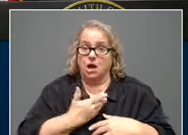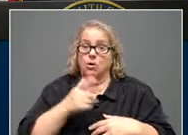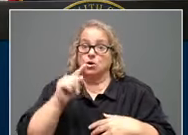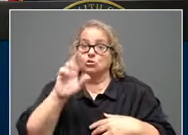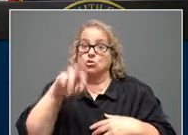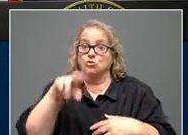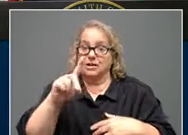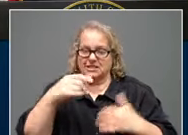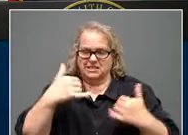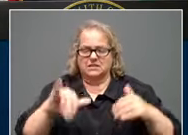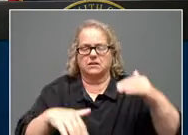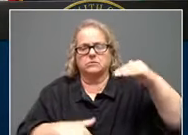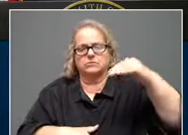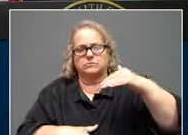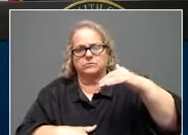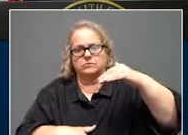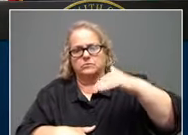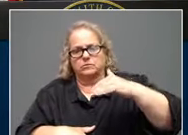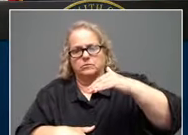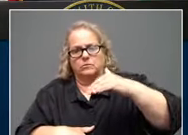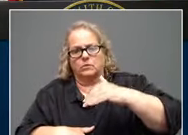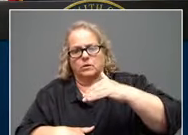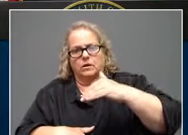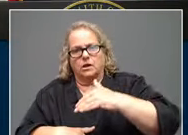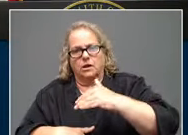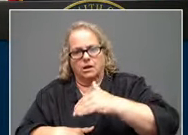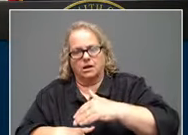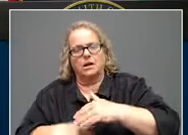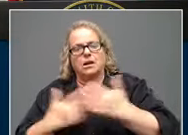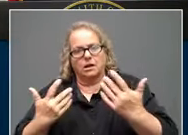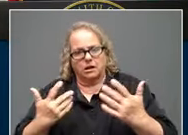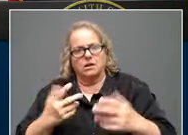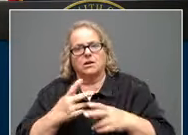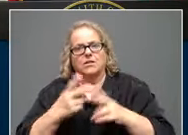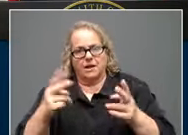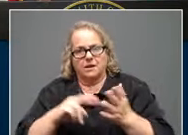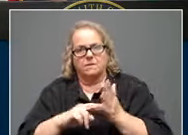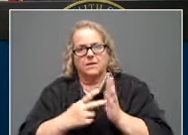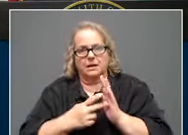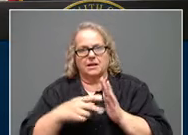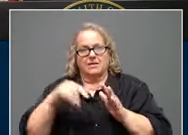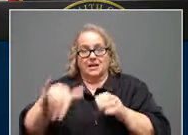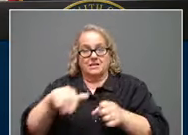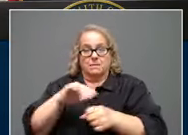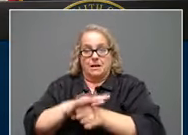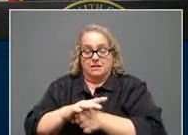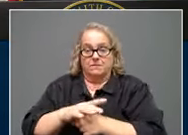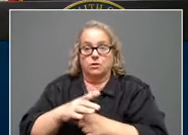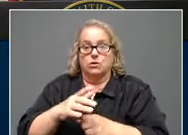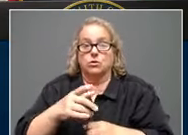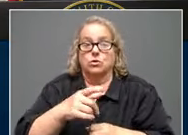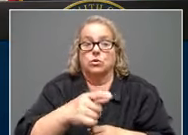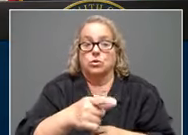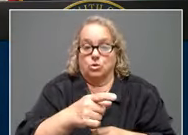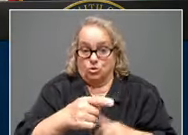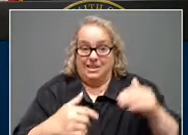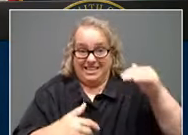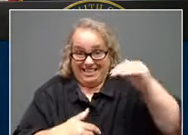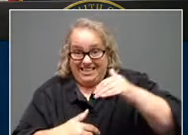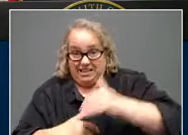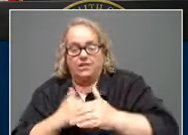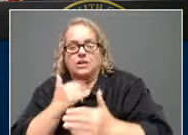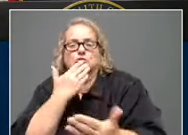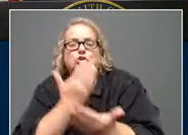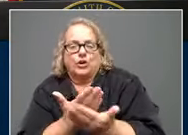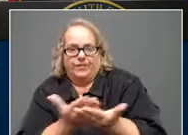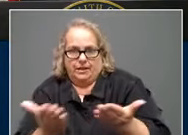positive, by which I mean they're declining. In this pandemic, negative is positive. So we've got cases declining. We continue